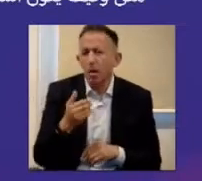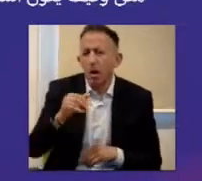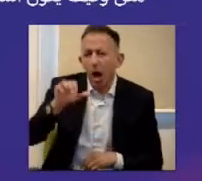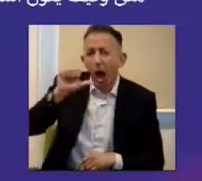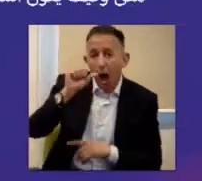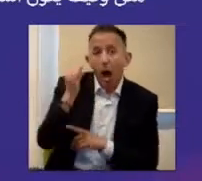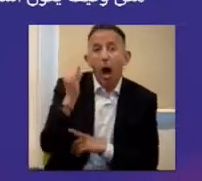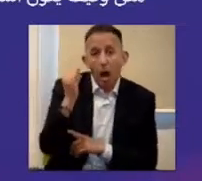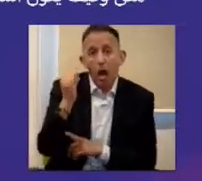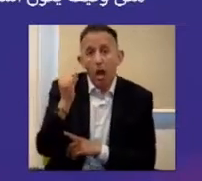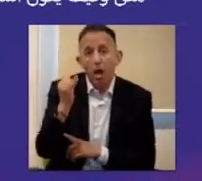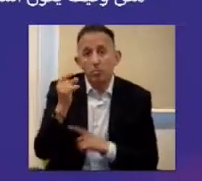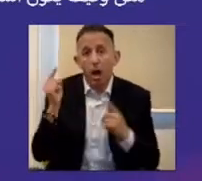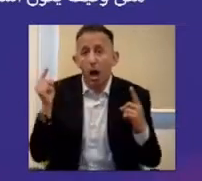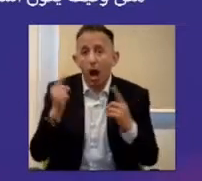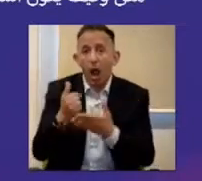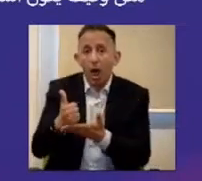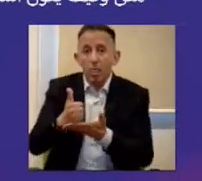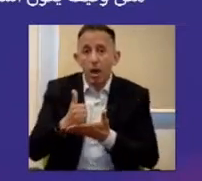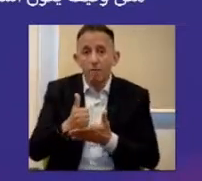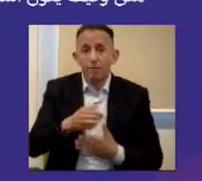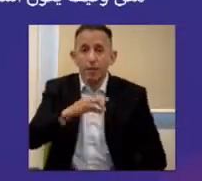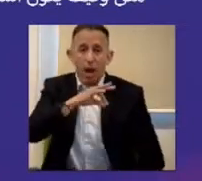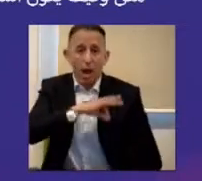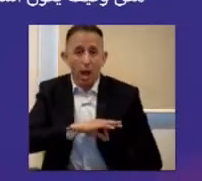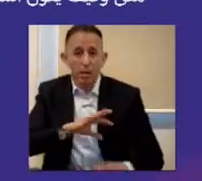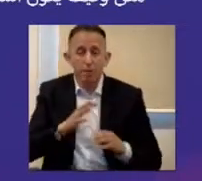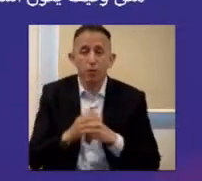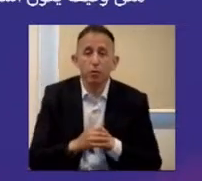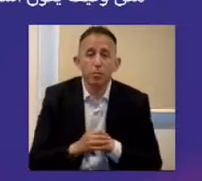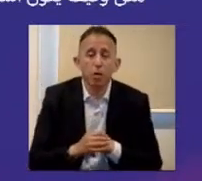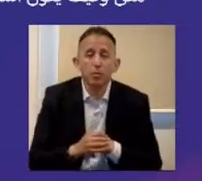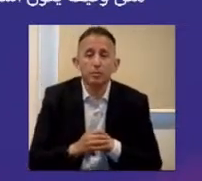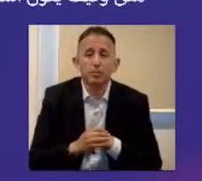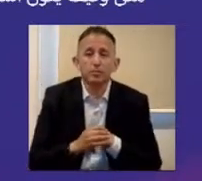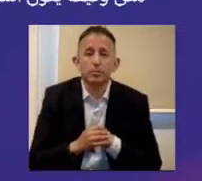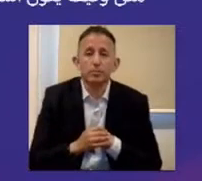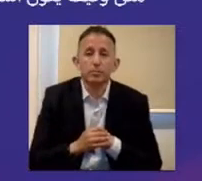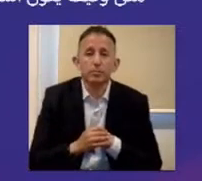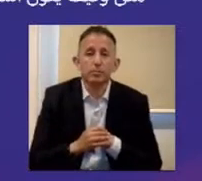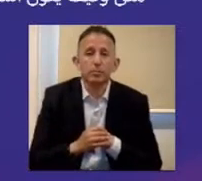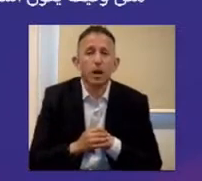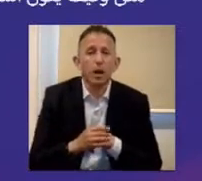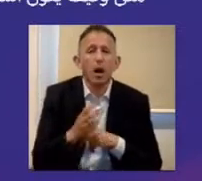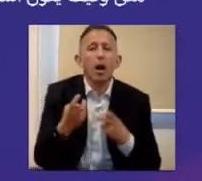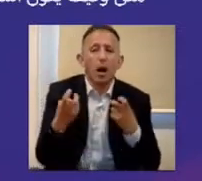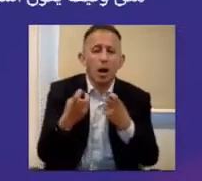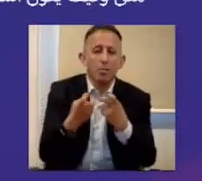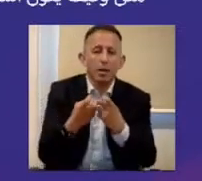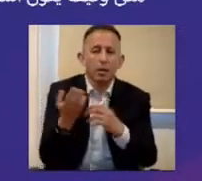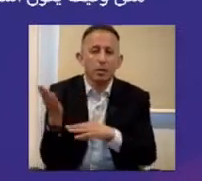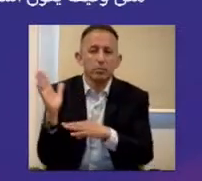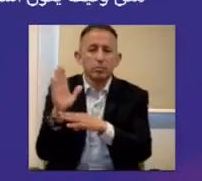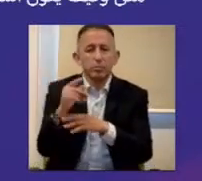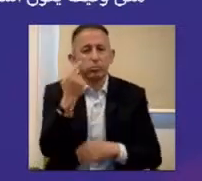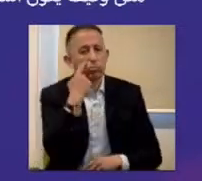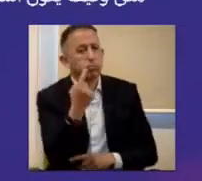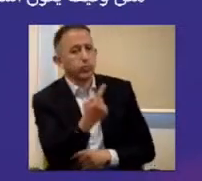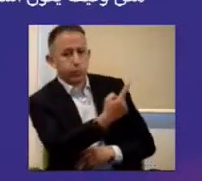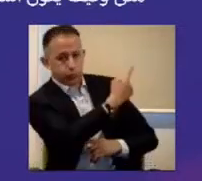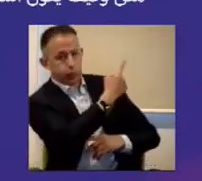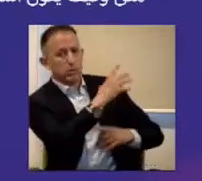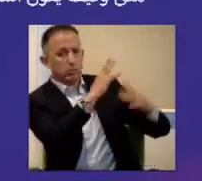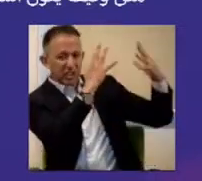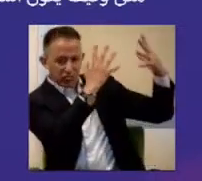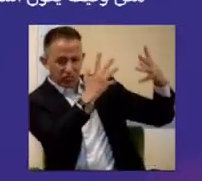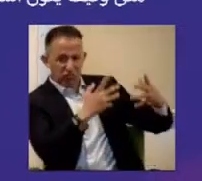been developed for 30 years that has allowed to prove a number of deep mathematical theorems, such as the Foucault problems,